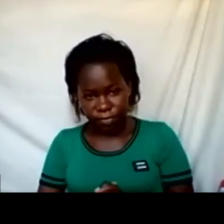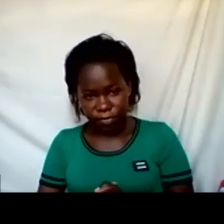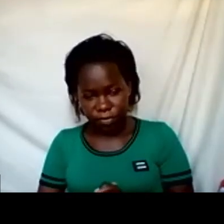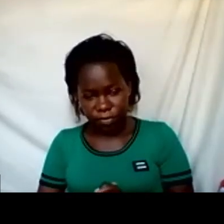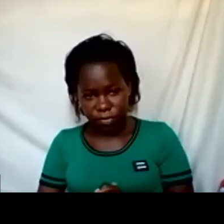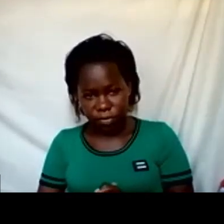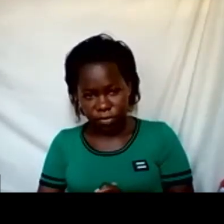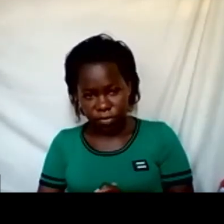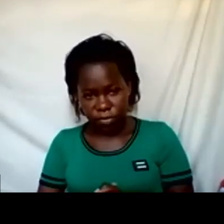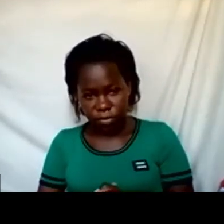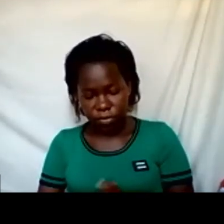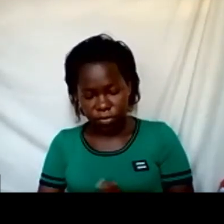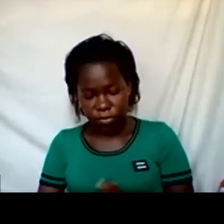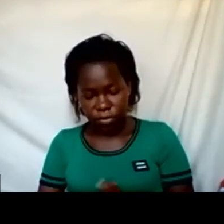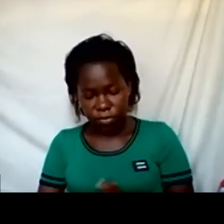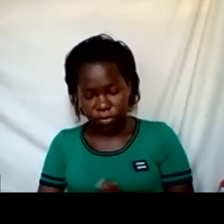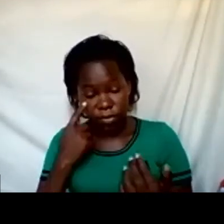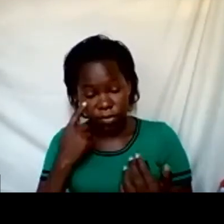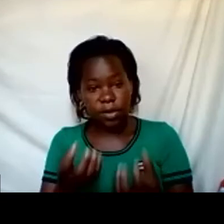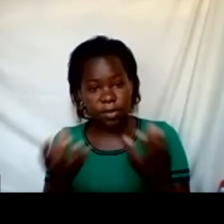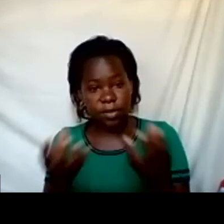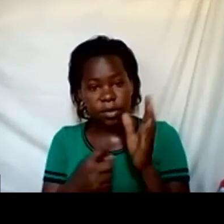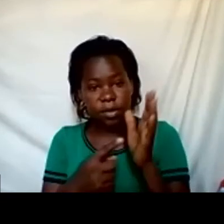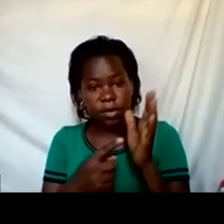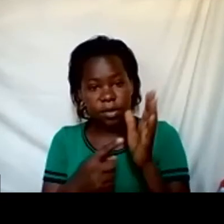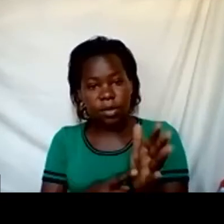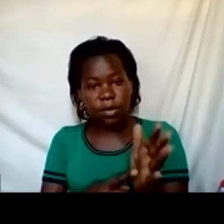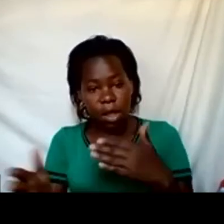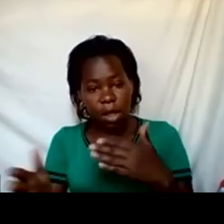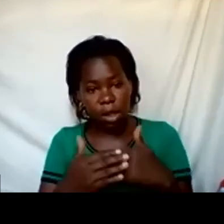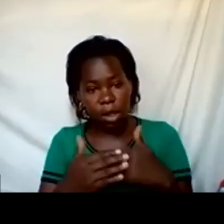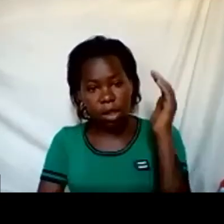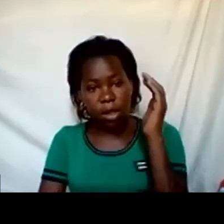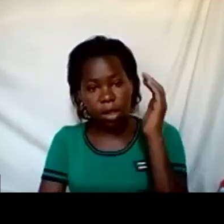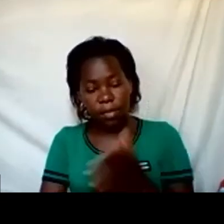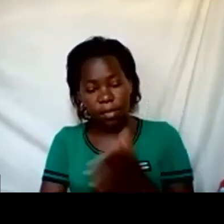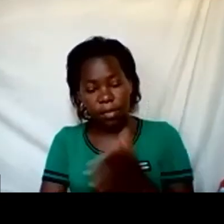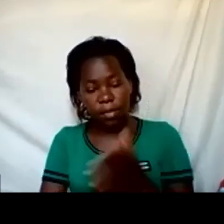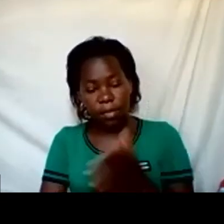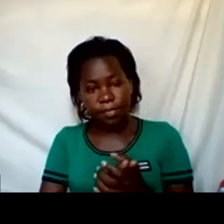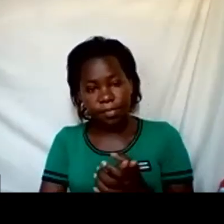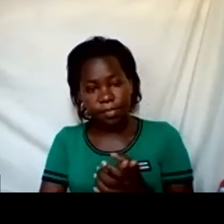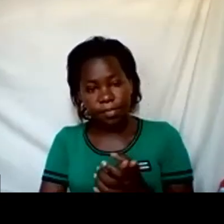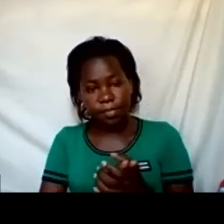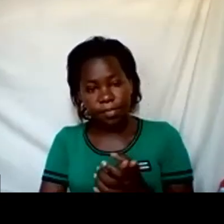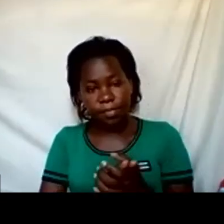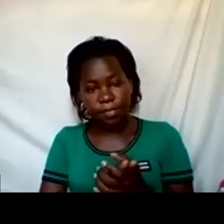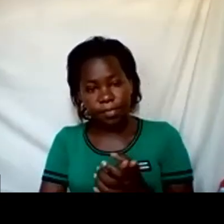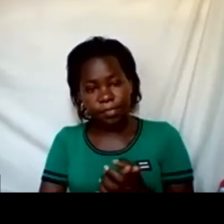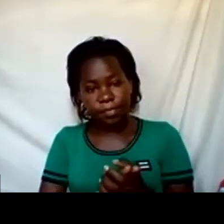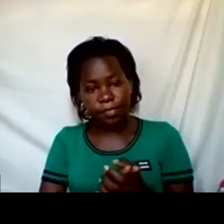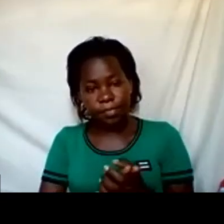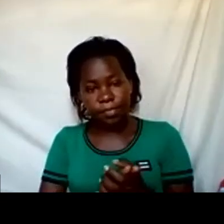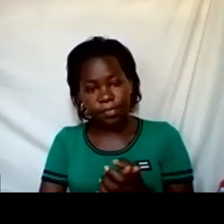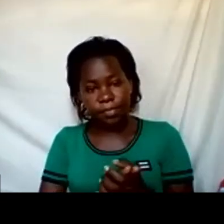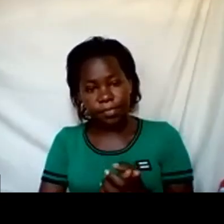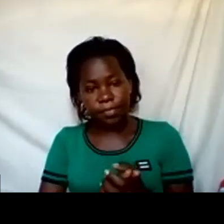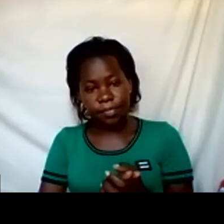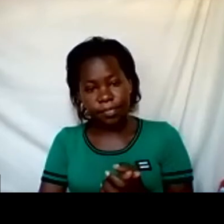We are seeing that a lot of, especially in lockdown, word of mouth is really very important. WhatsApp is really very